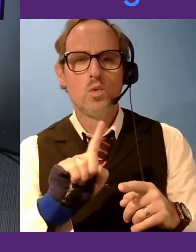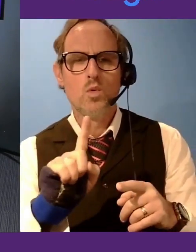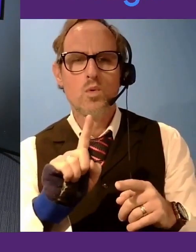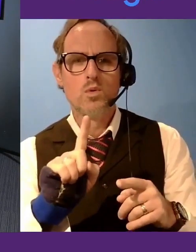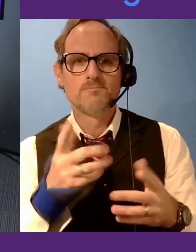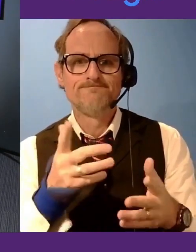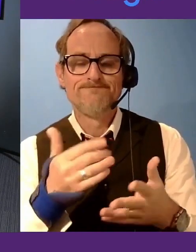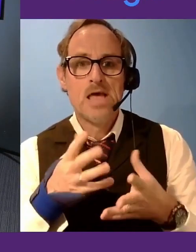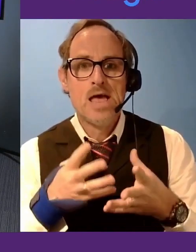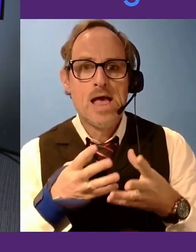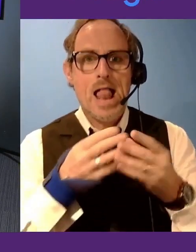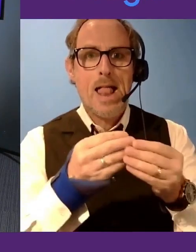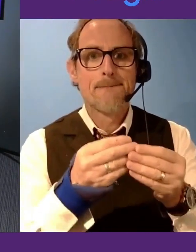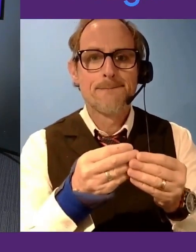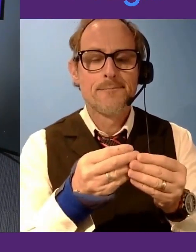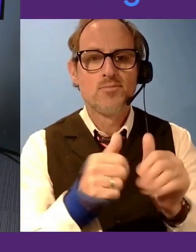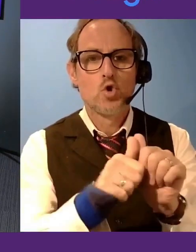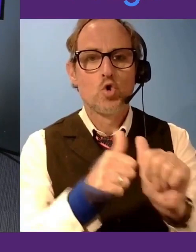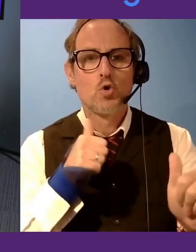accessibility conversations?